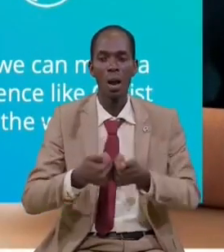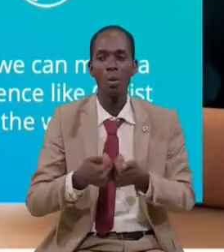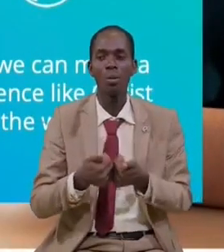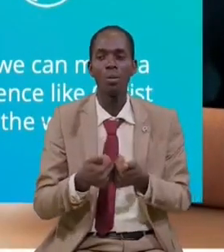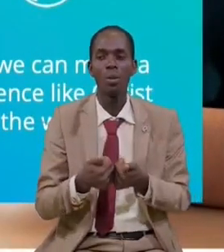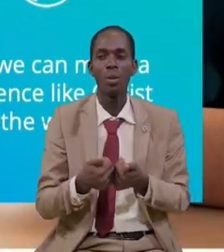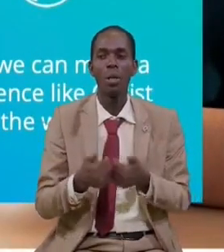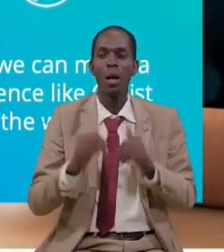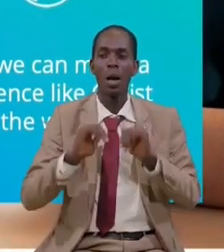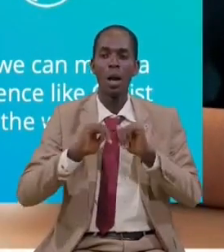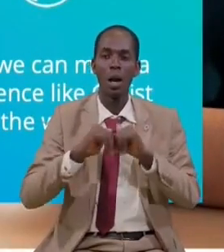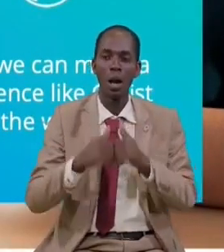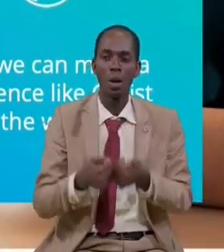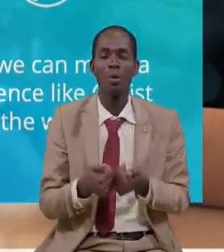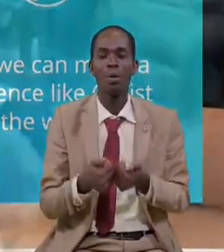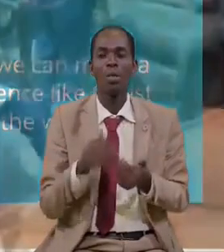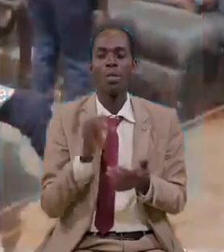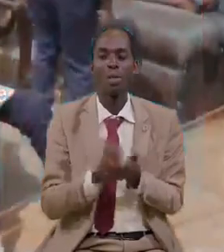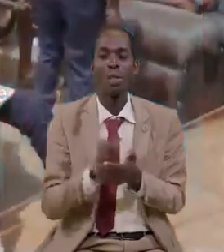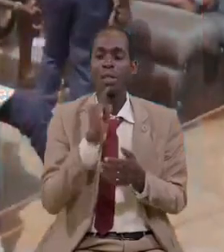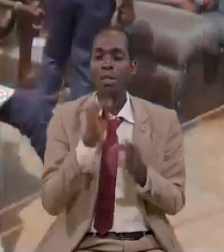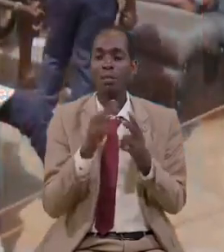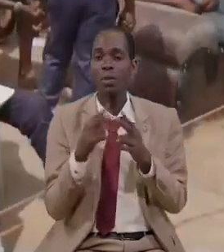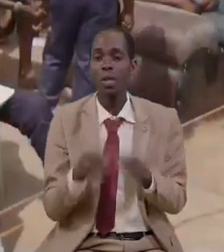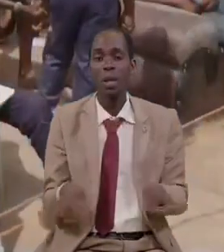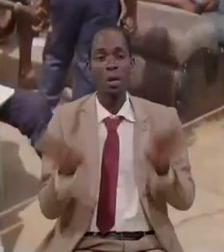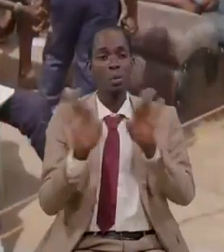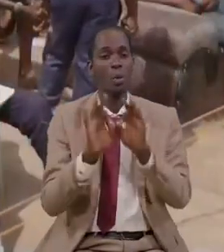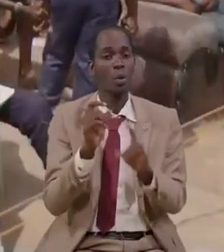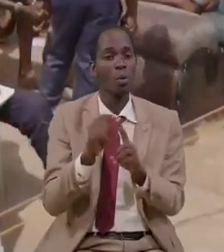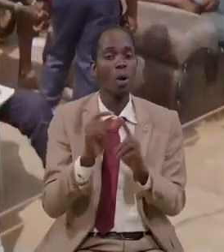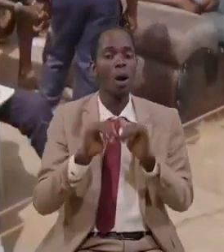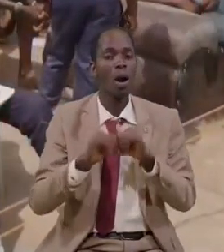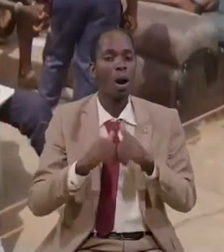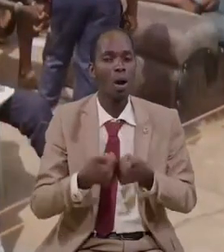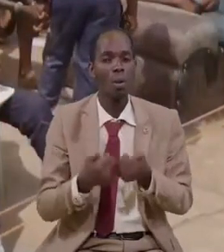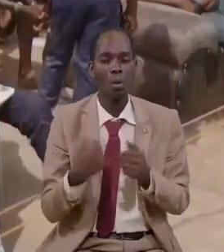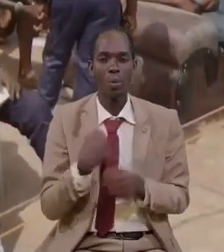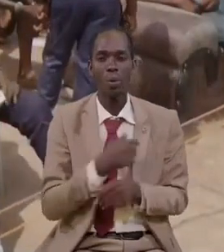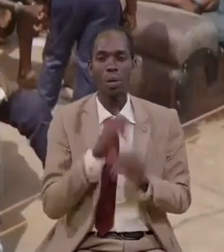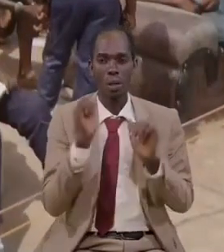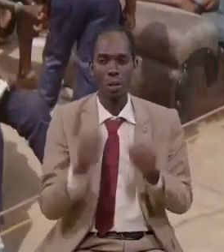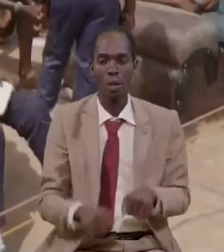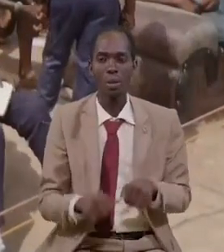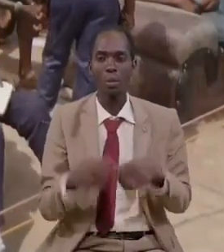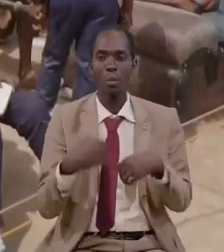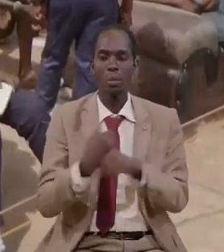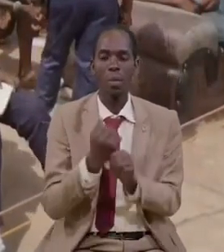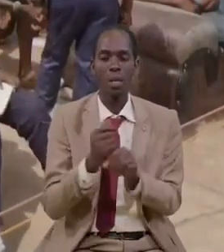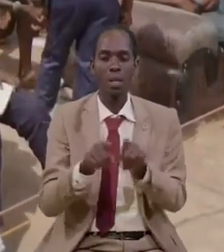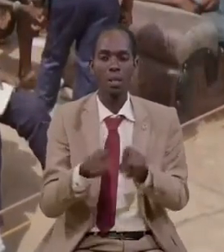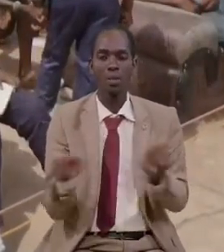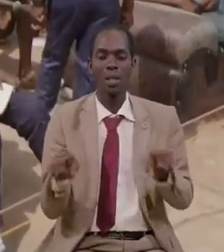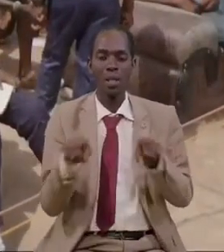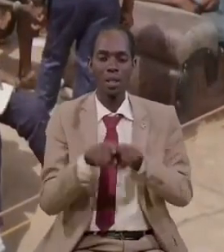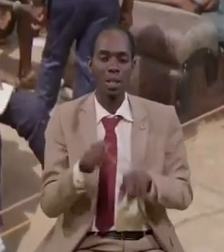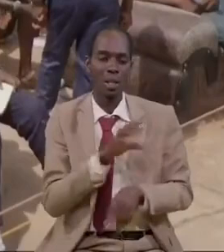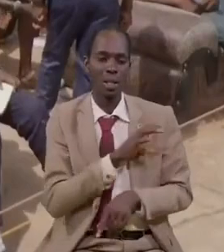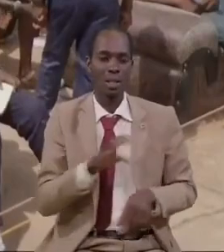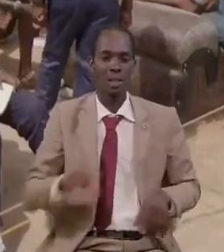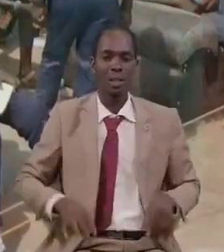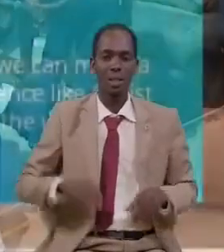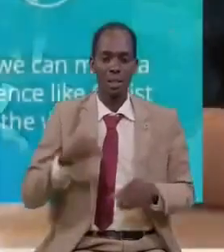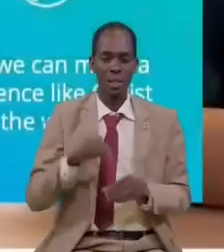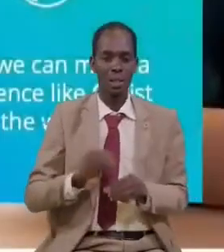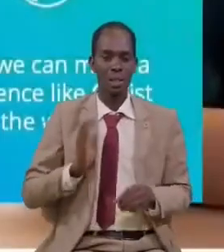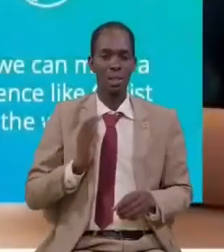How? That is a very important word. How we can make a difference like Christ in our world today.